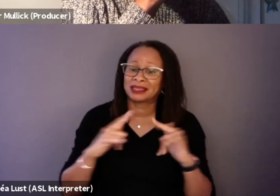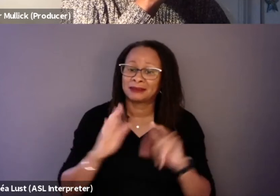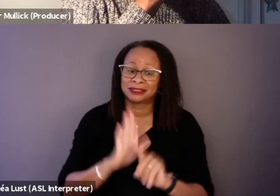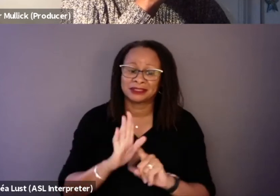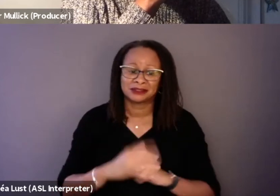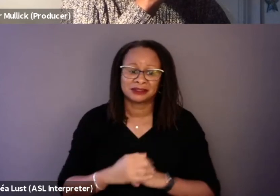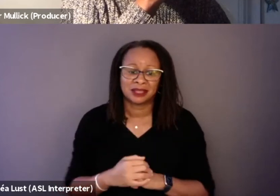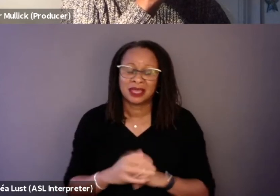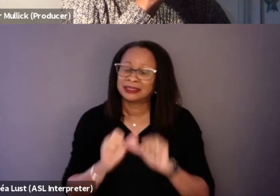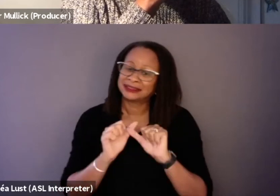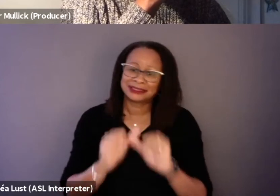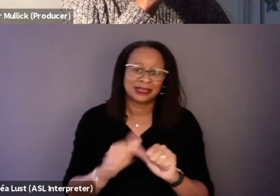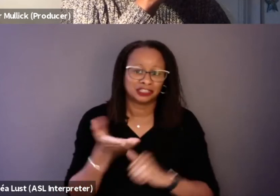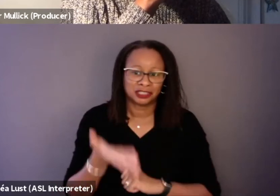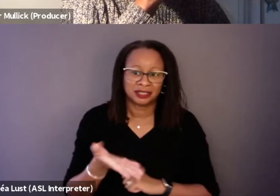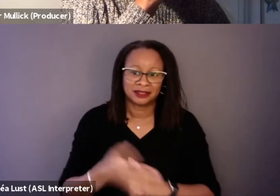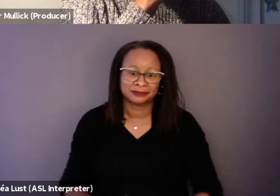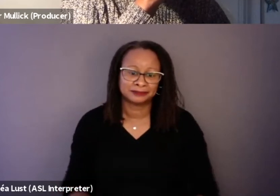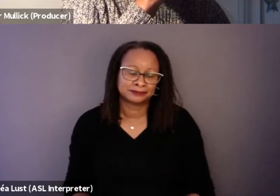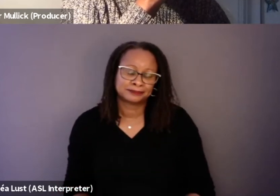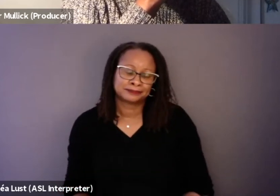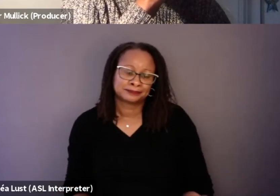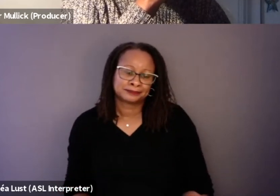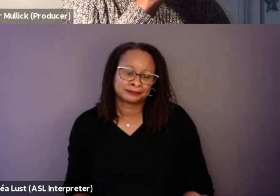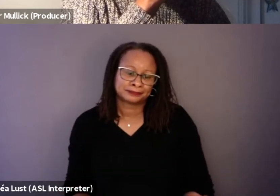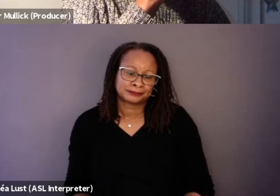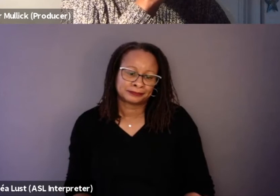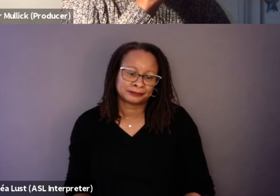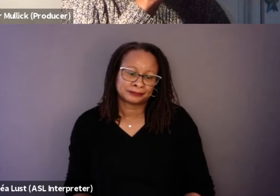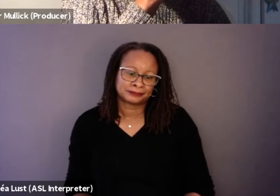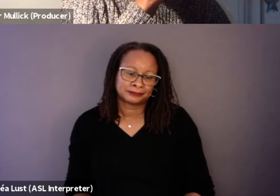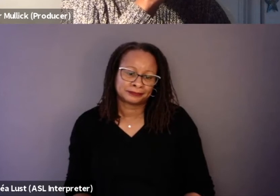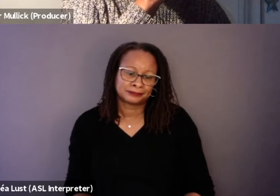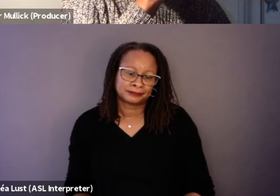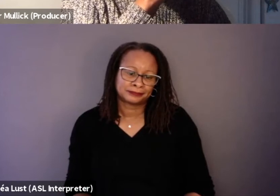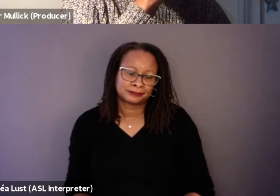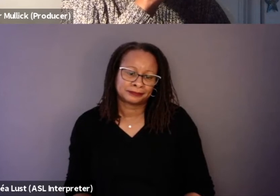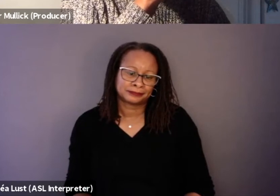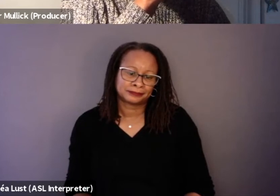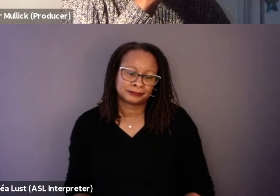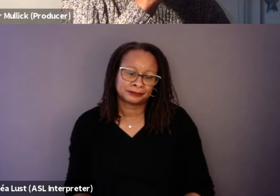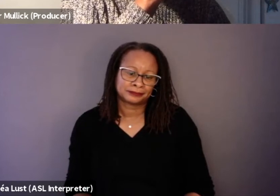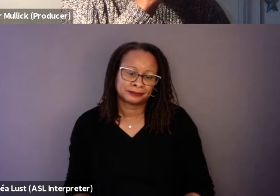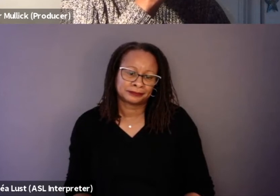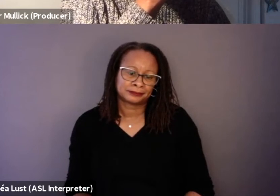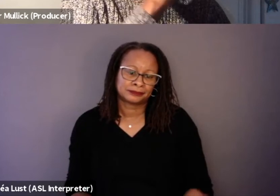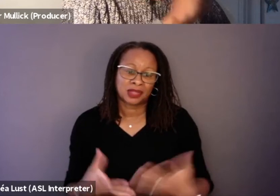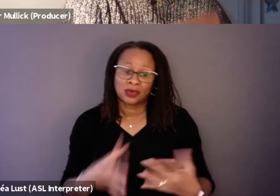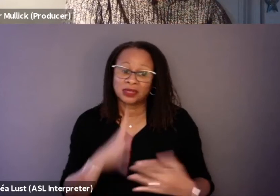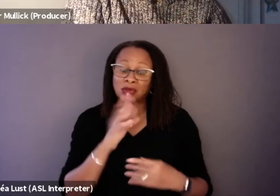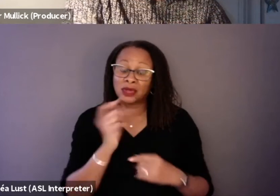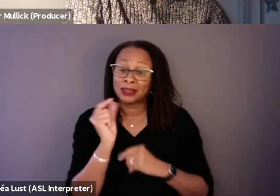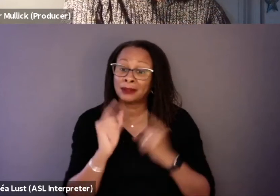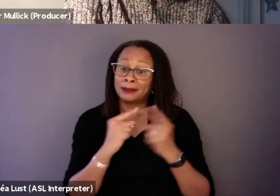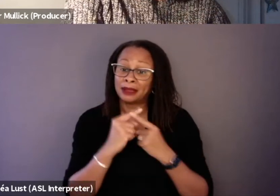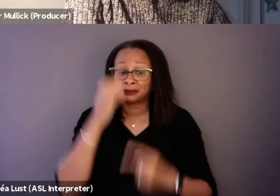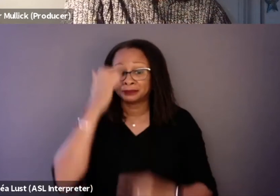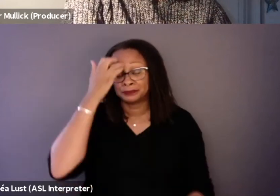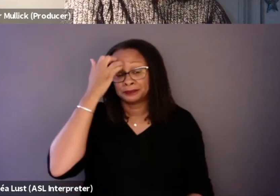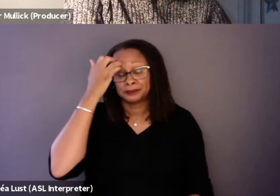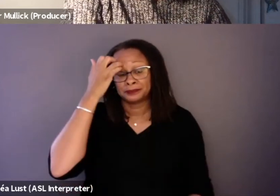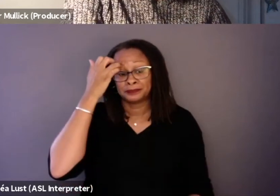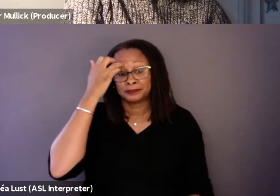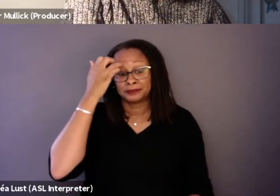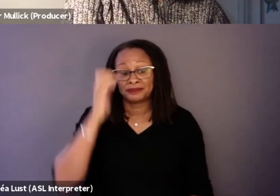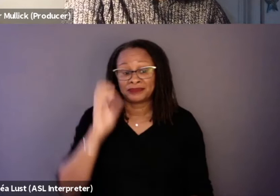is constantly there. And I want to talk a little bit about